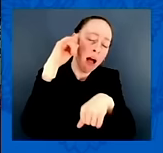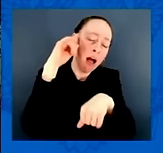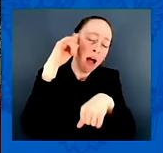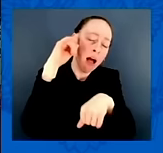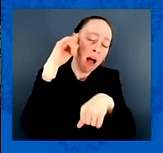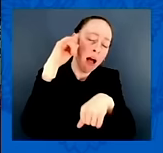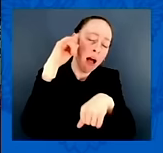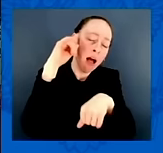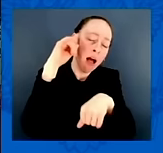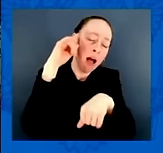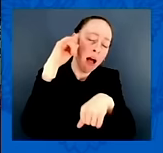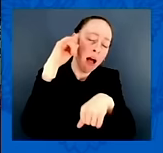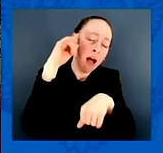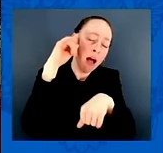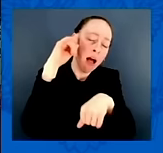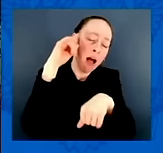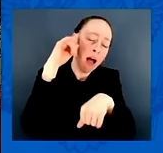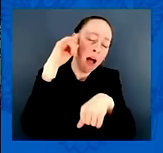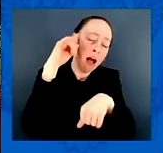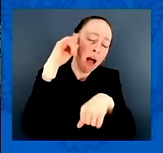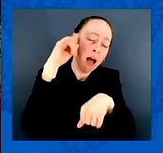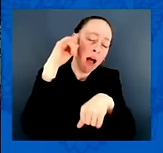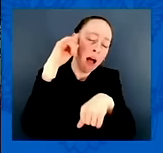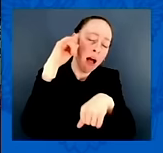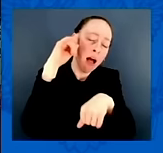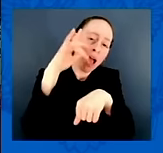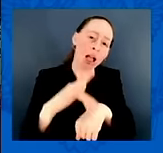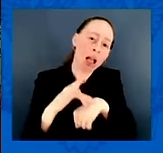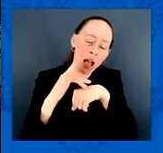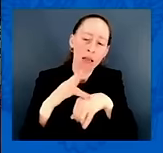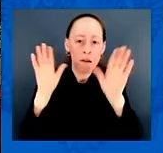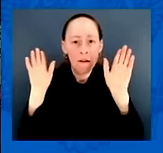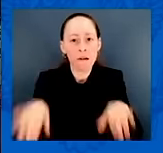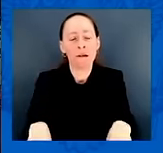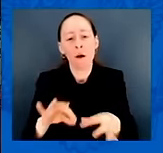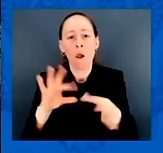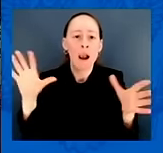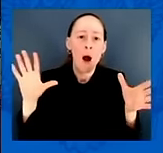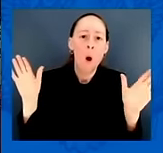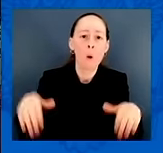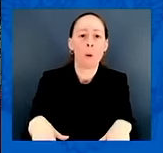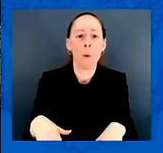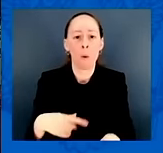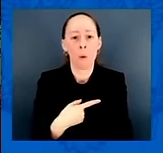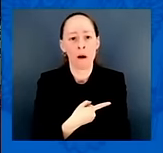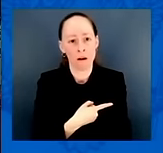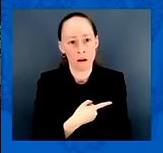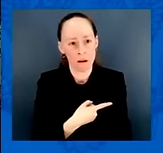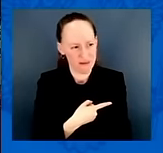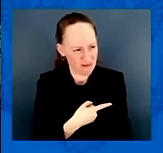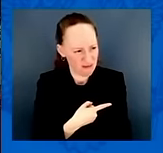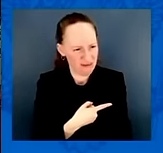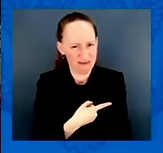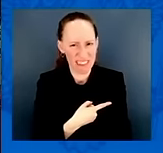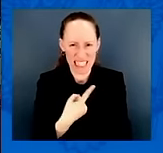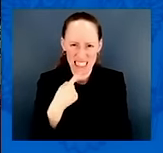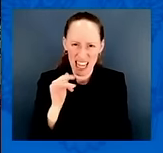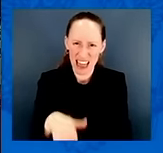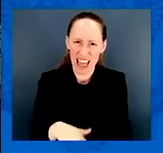President Trump, loved people and has always loved people. That's ridiculous. Stop it. Stop it, stop it, stop